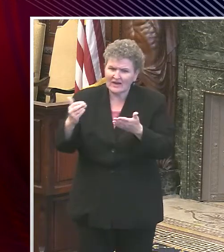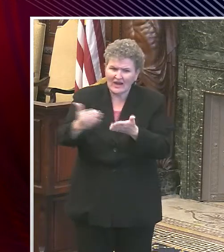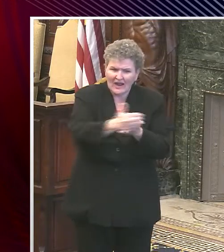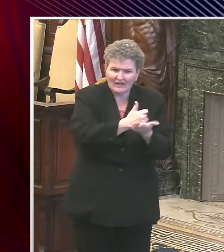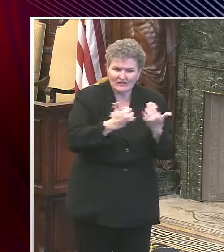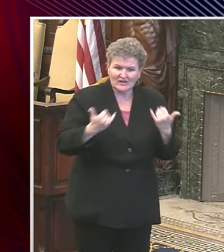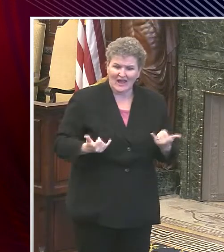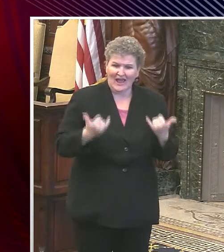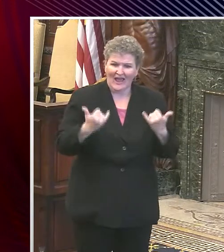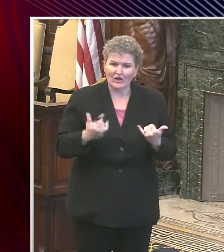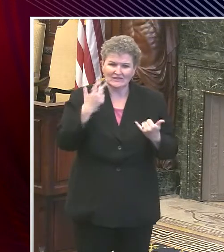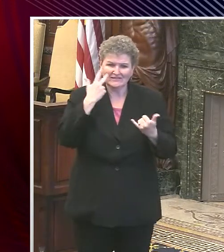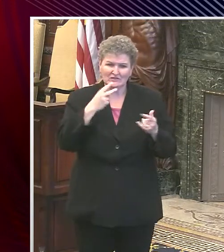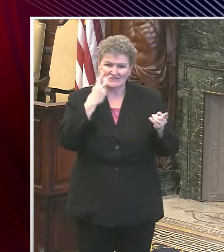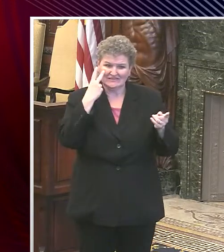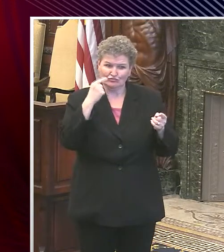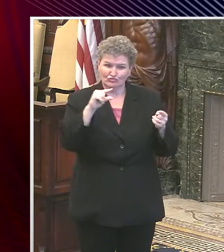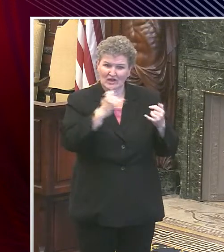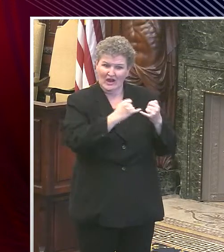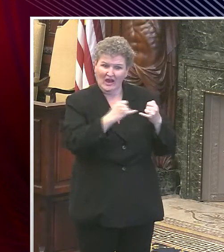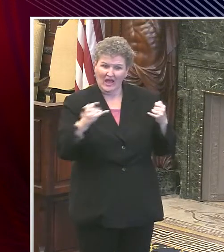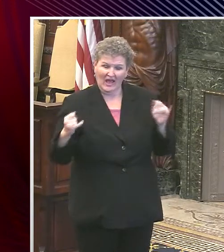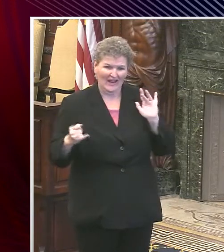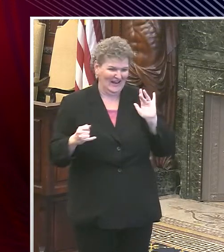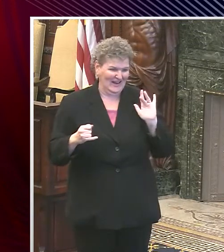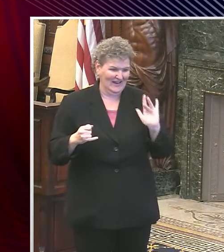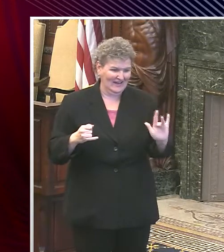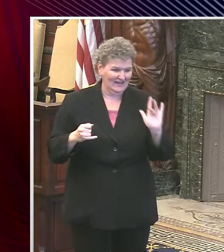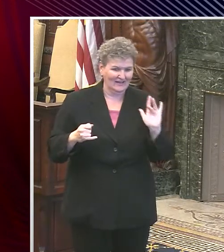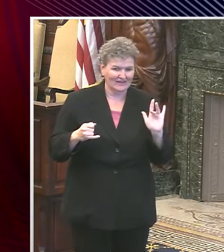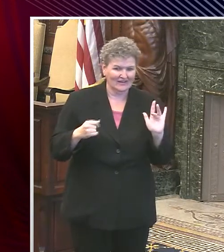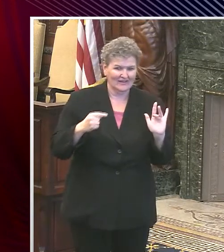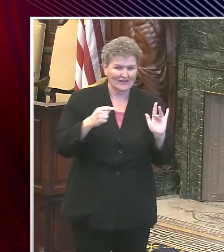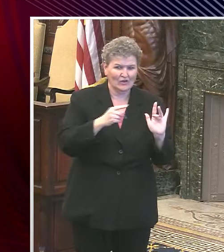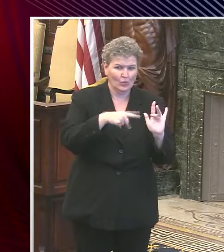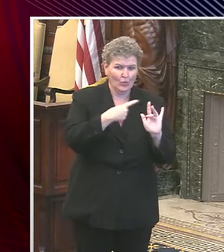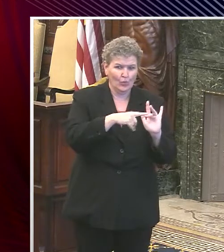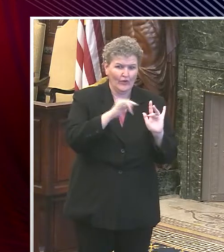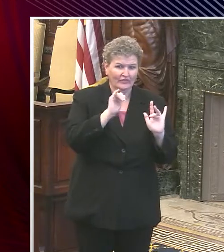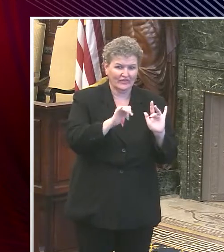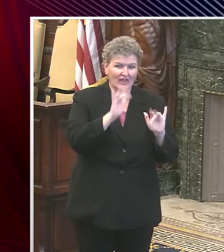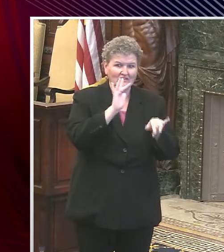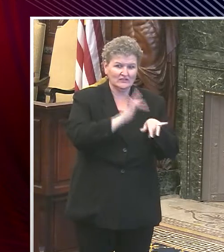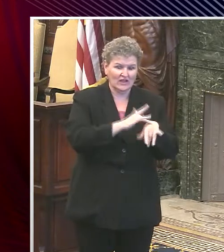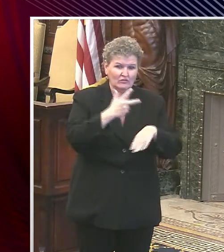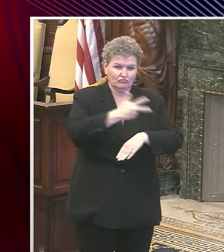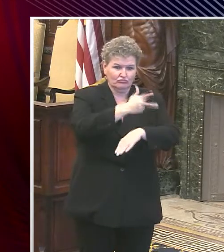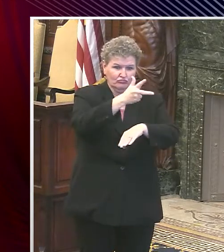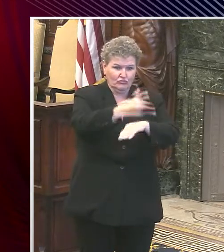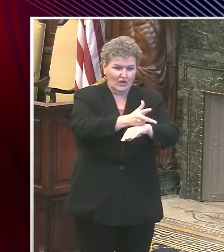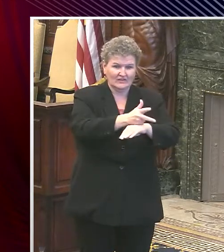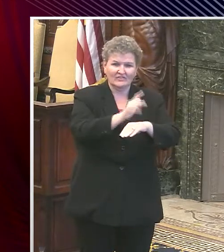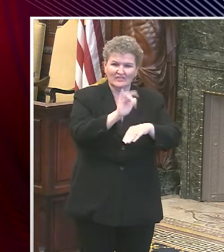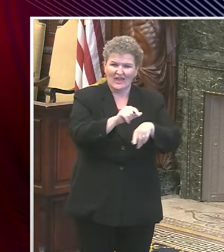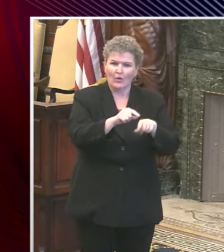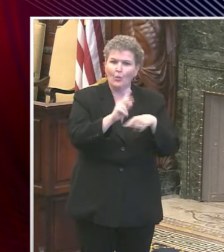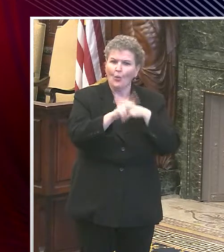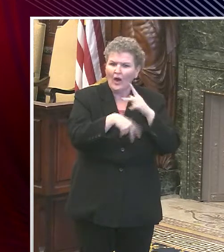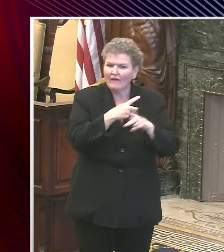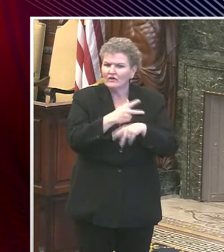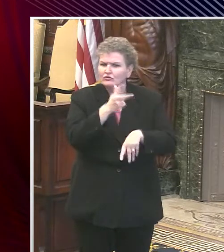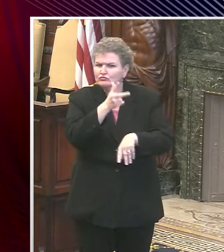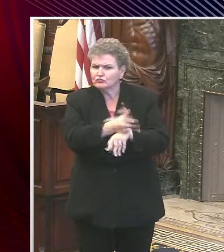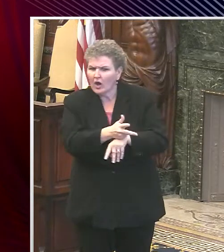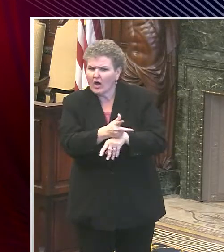a green line, and it shows you when a truck visited the route, the type of truck that's there, and the time. 9:22 at